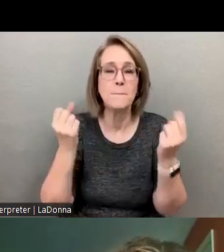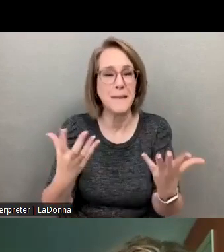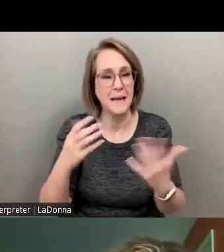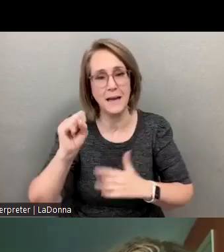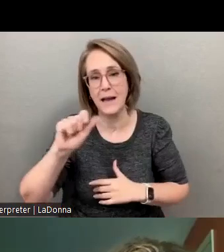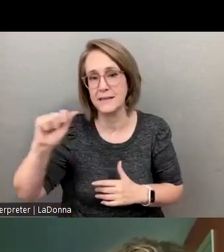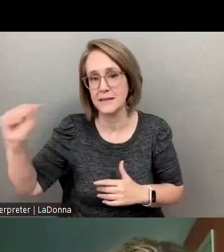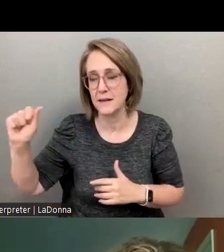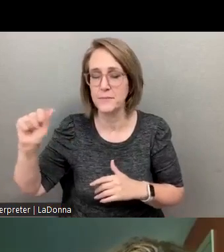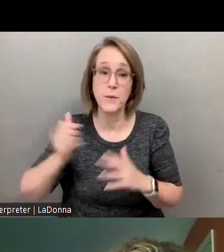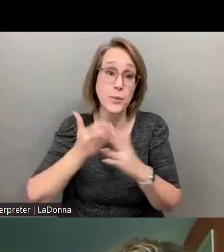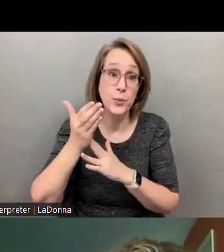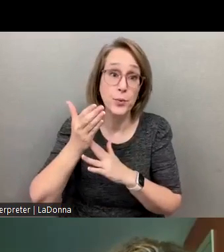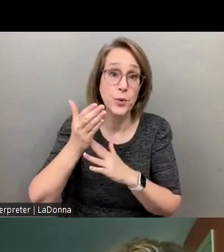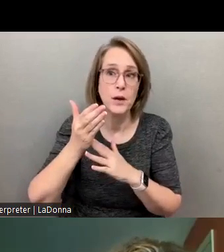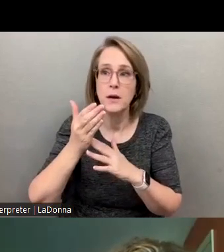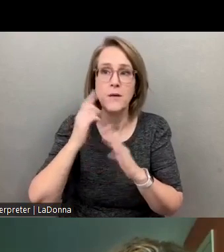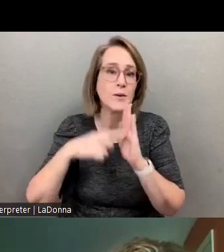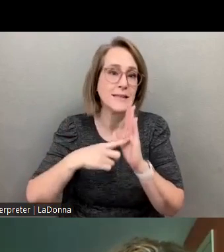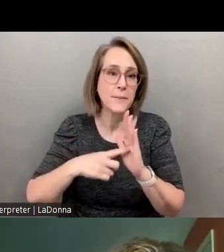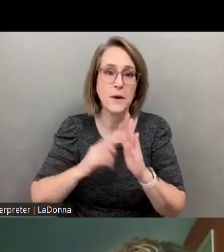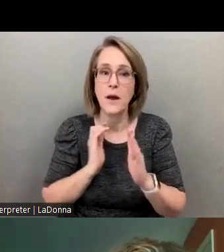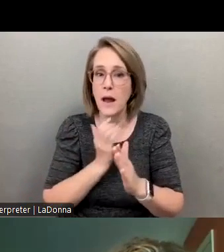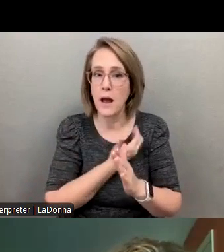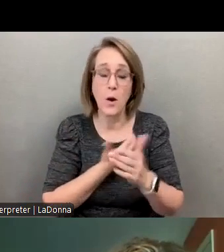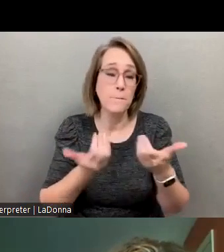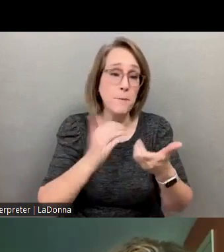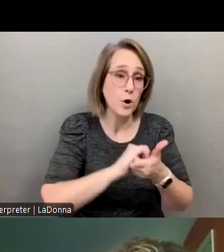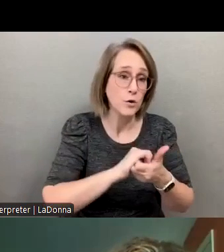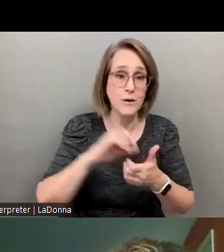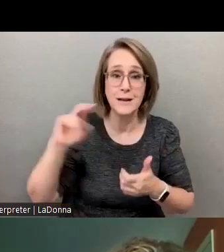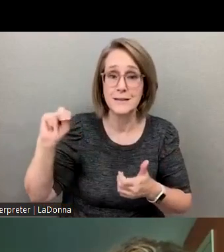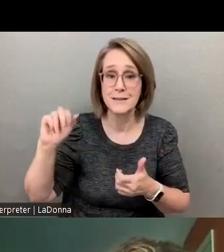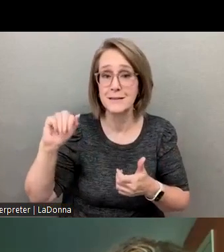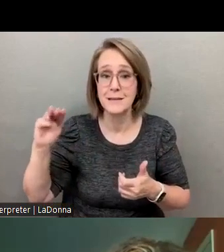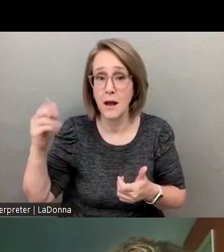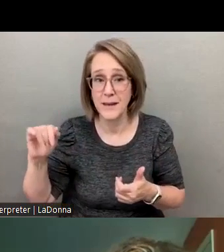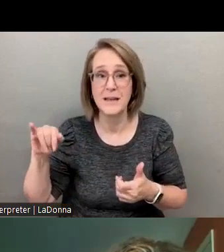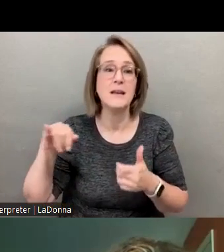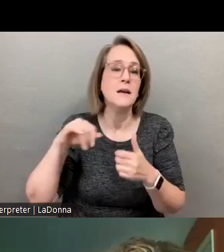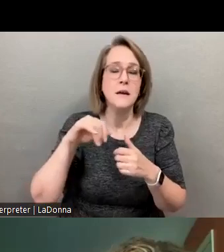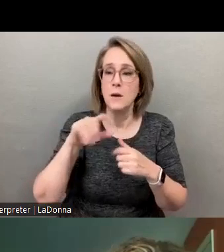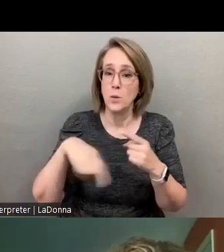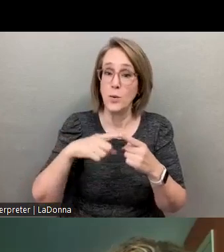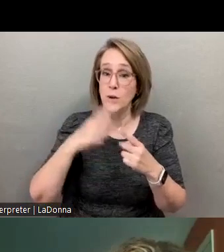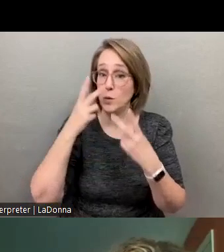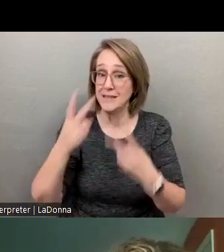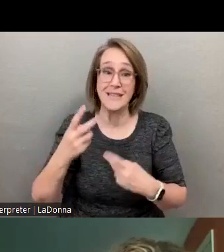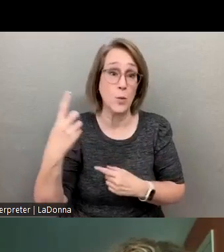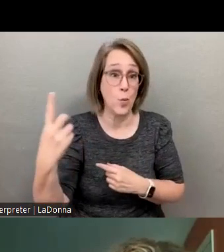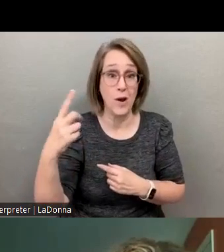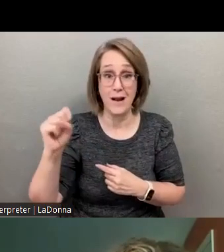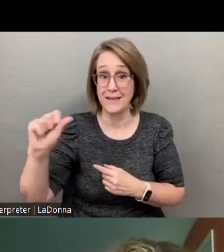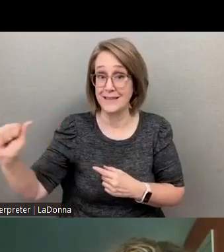SAAs kind of through partnerships with our NAMI affiliates at the state level. And when Elizabeth says that when you've seen one SAA, you have